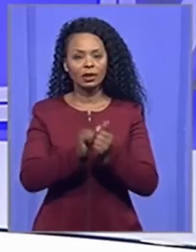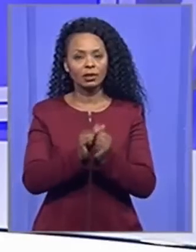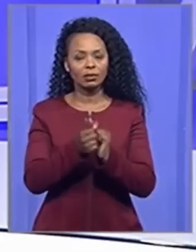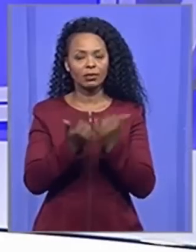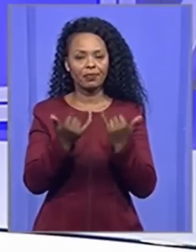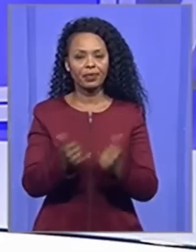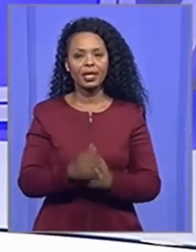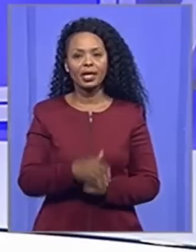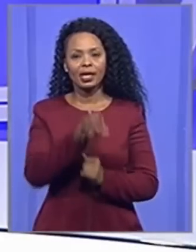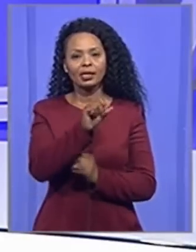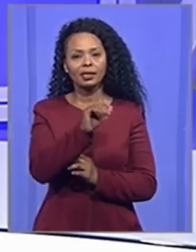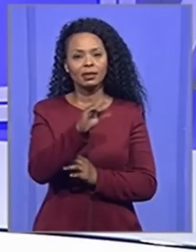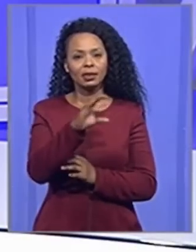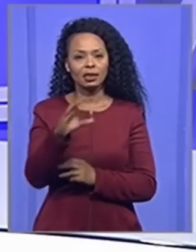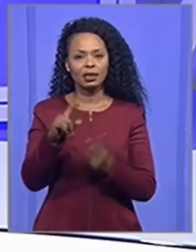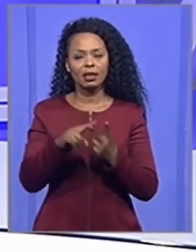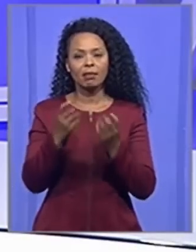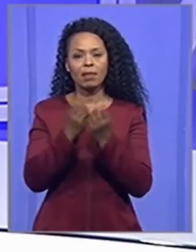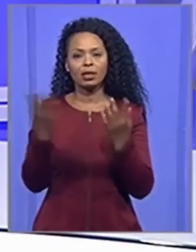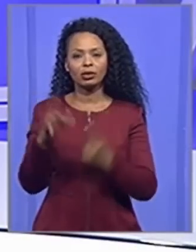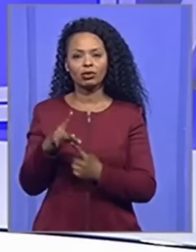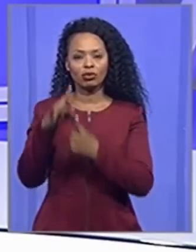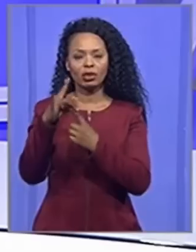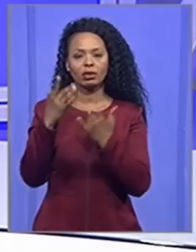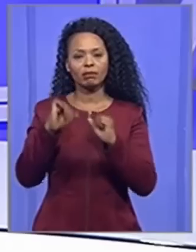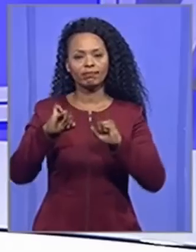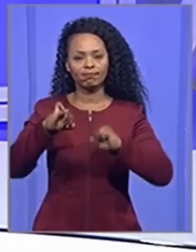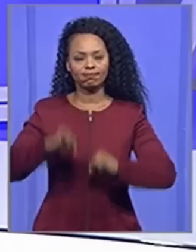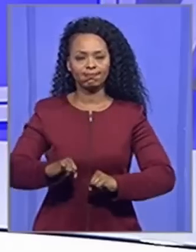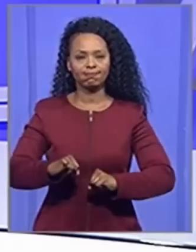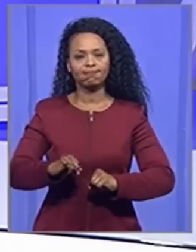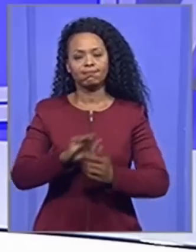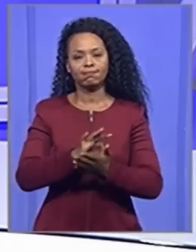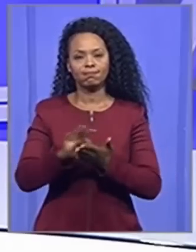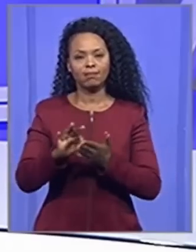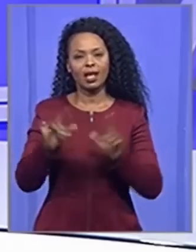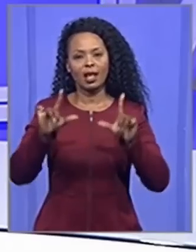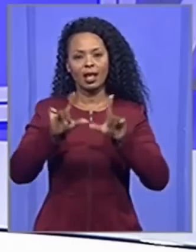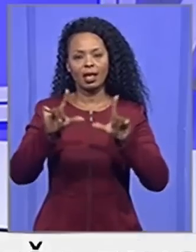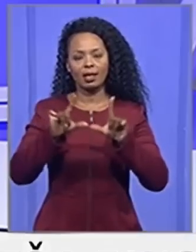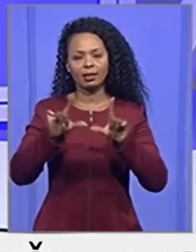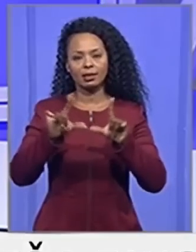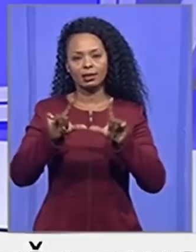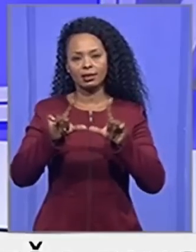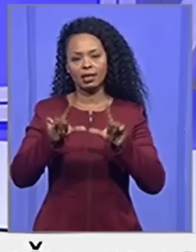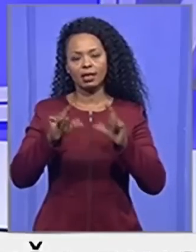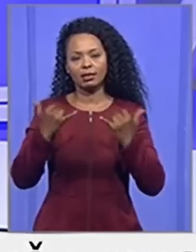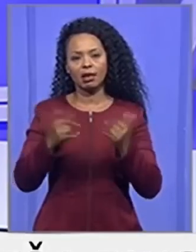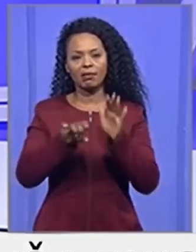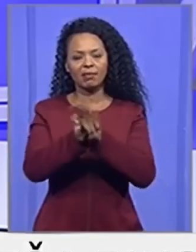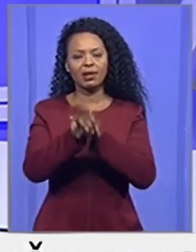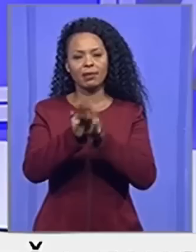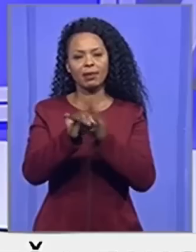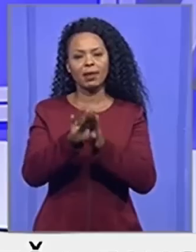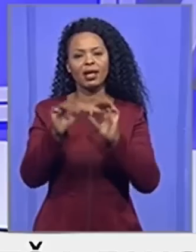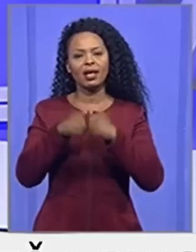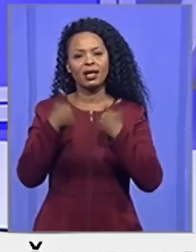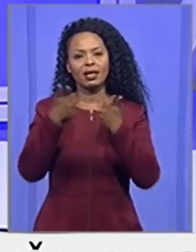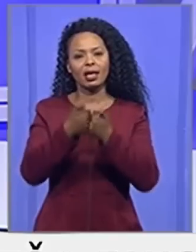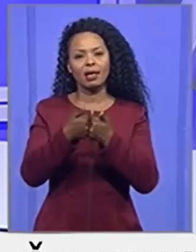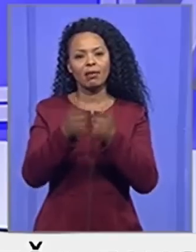Dipapading, SABC le MultiChoice ba fihleletše tumelelano ya dilaesense bjalo ka kwano ya go gaša thwi mogopo